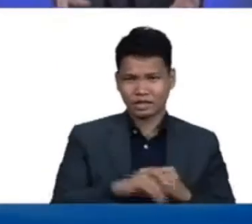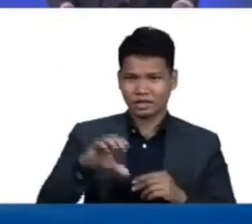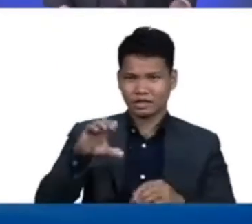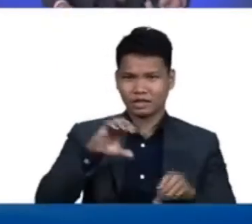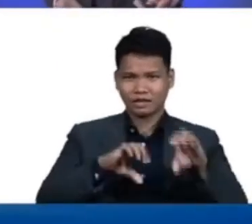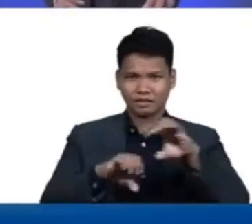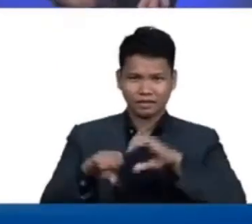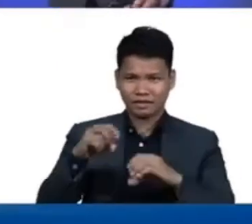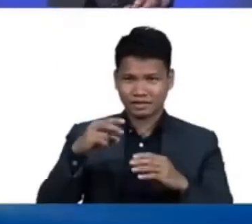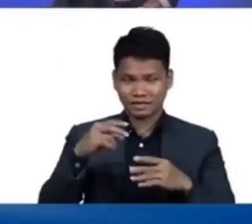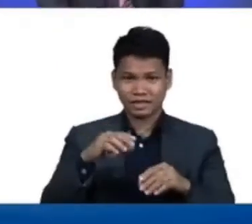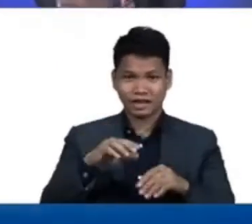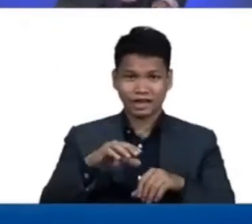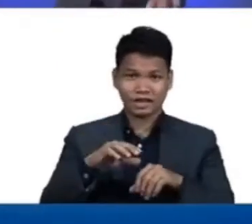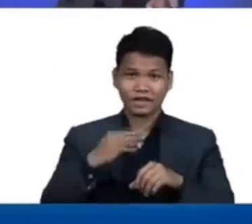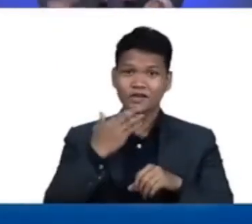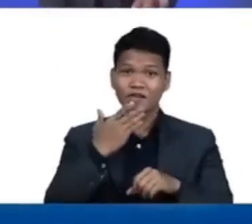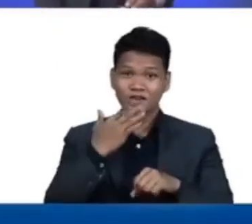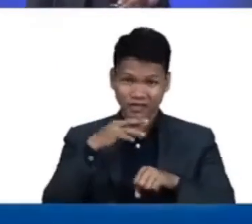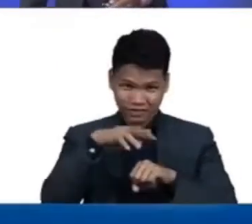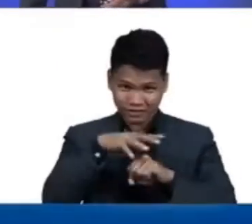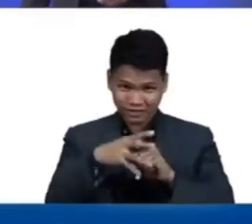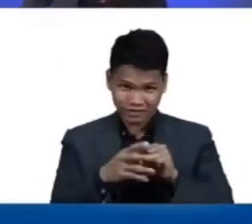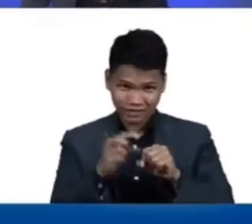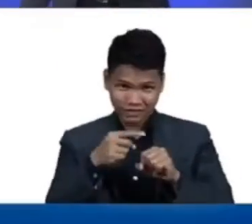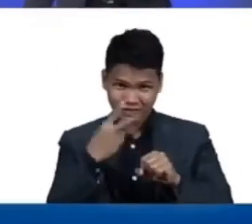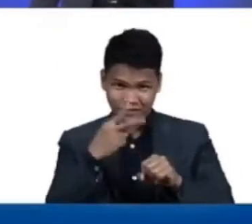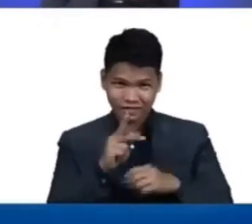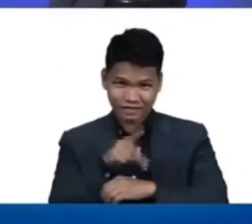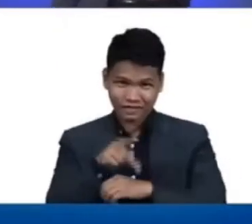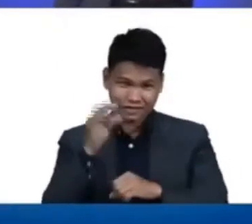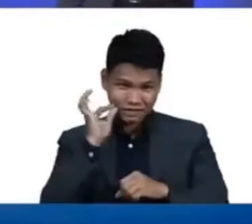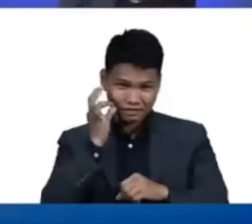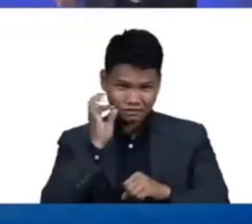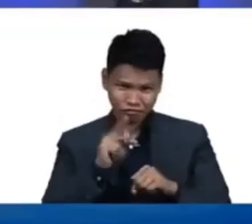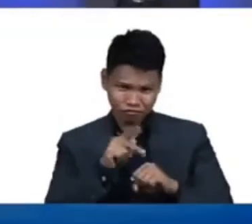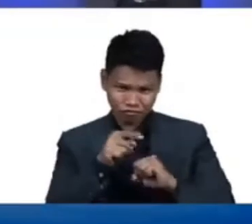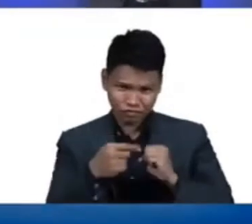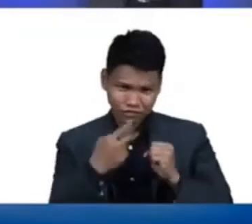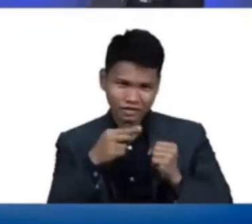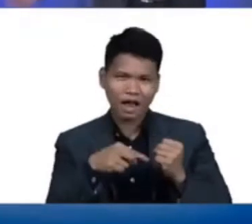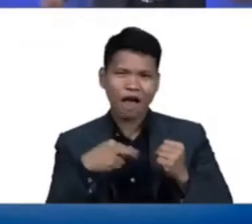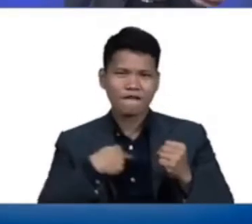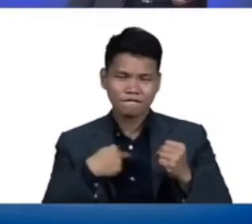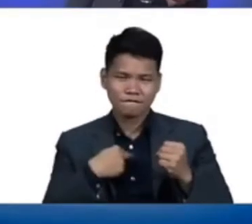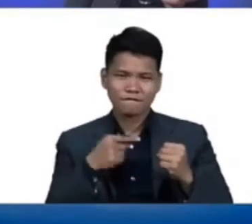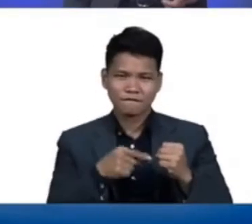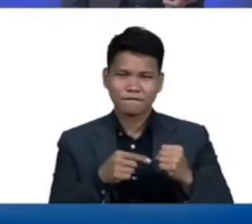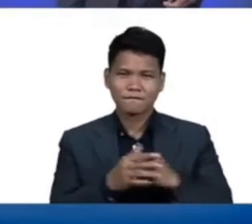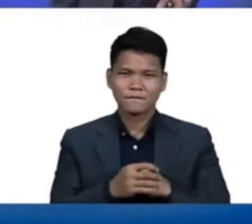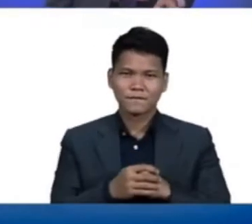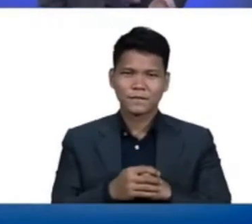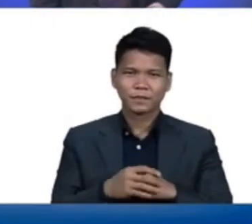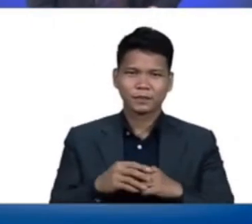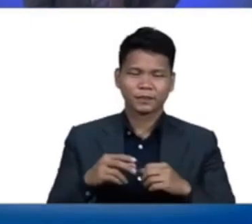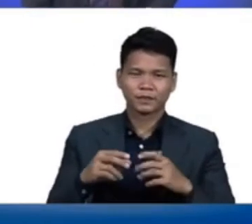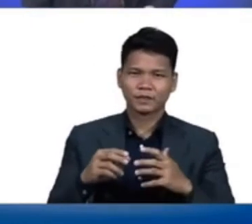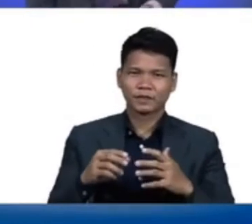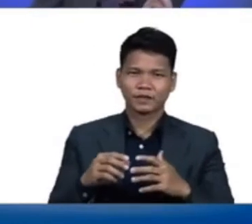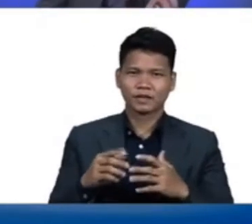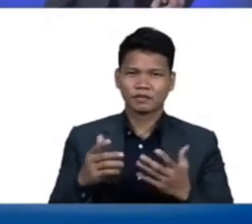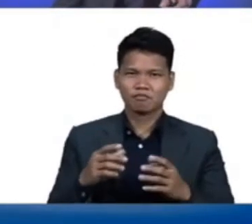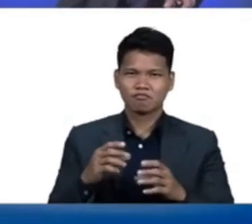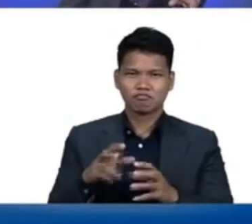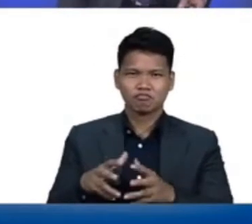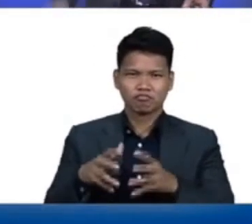colors that we can see in plants and in fruits. A major report published by the World Cancer